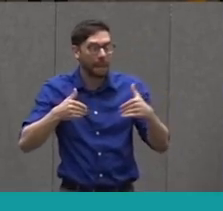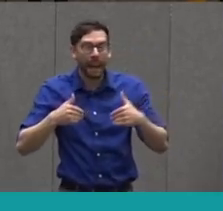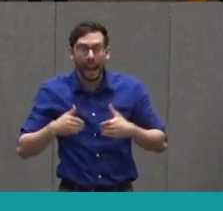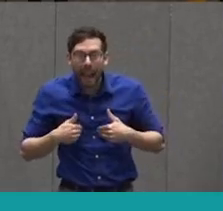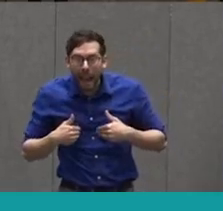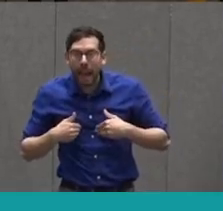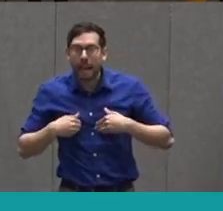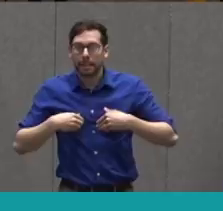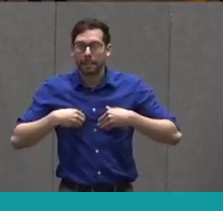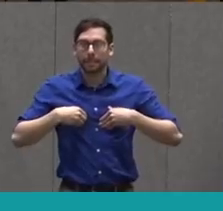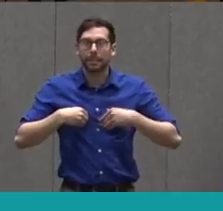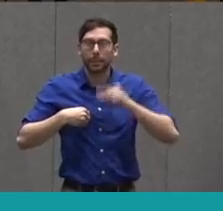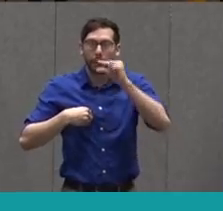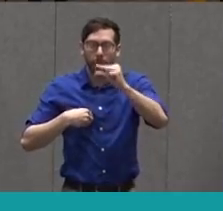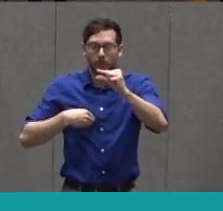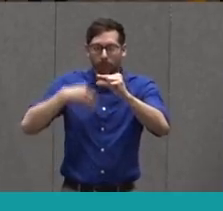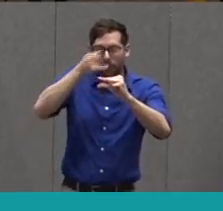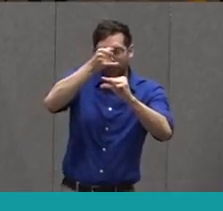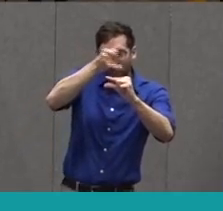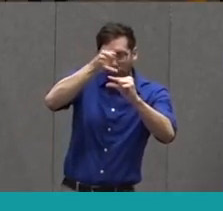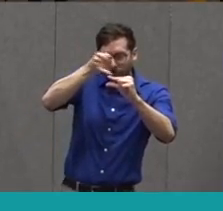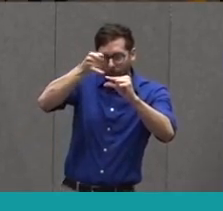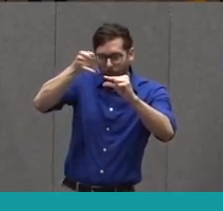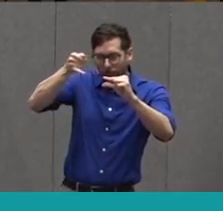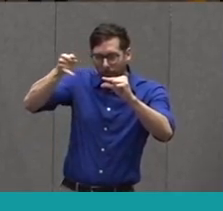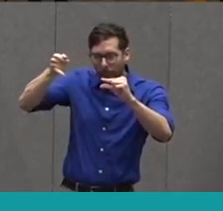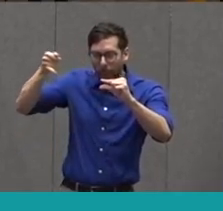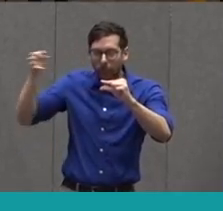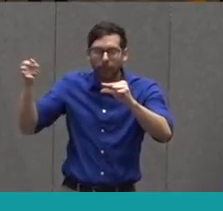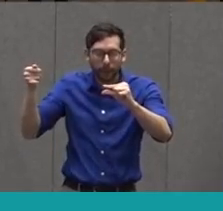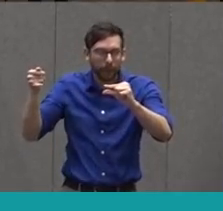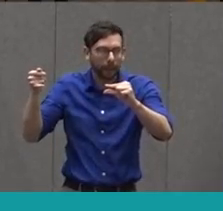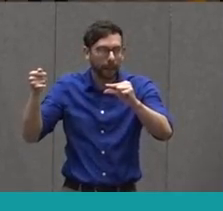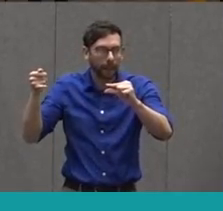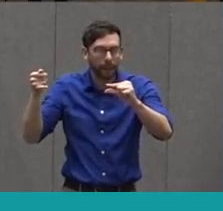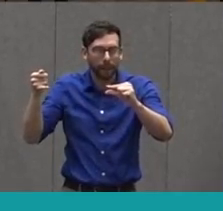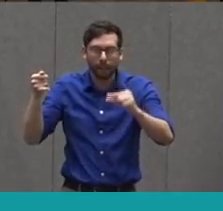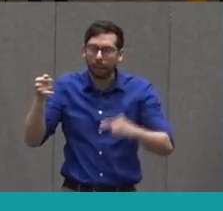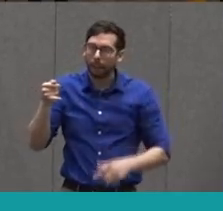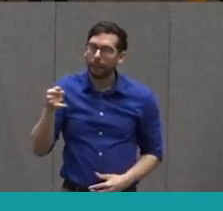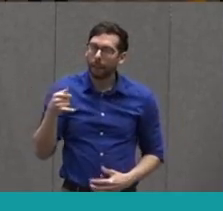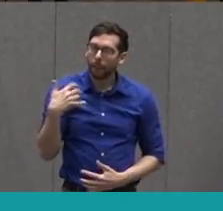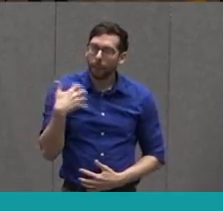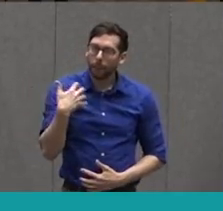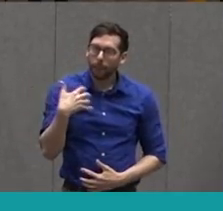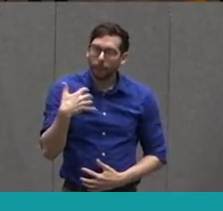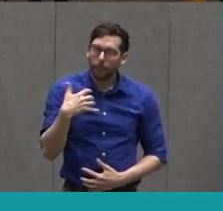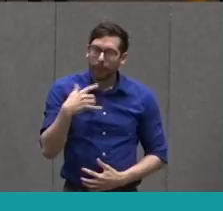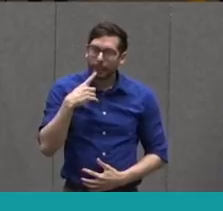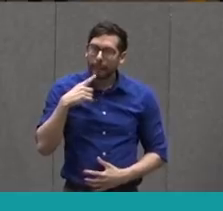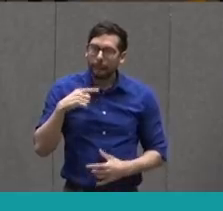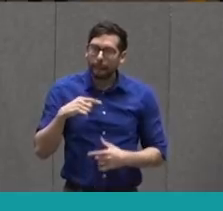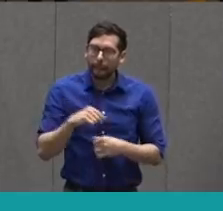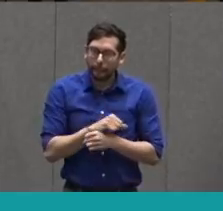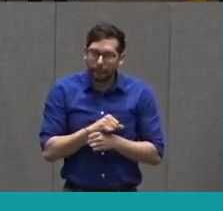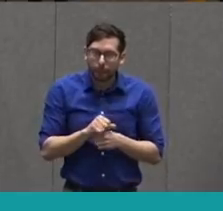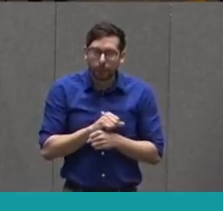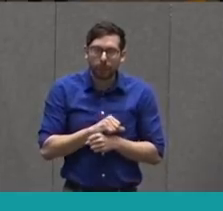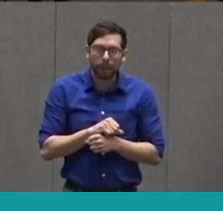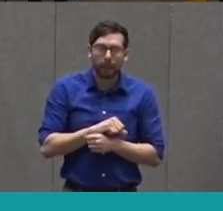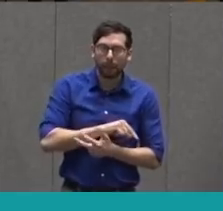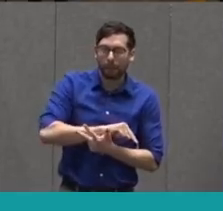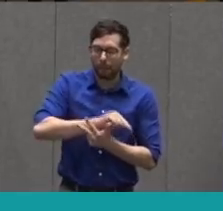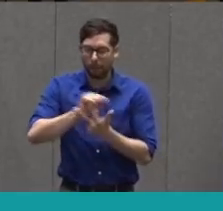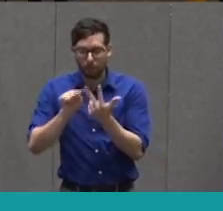and it also has sharp teeth. So this actually is a spoon with